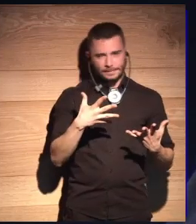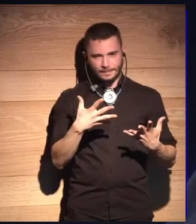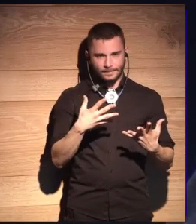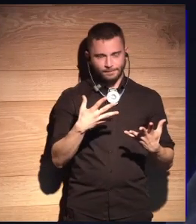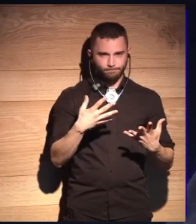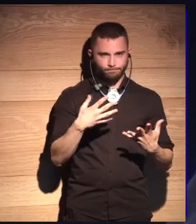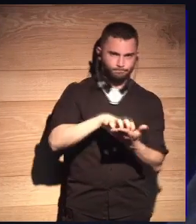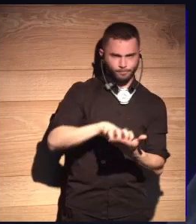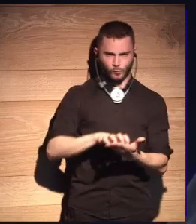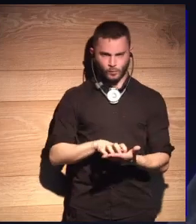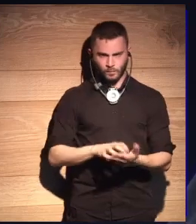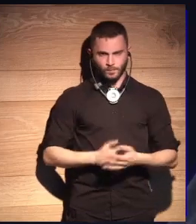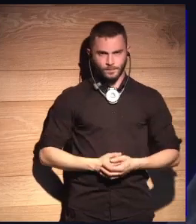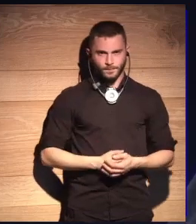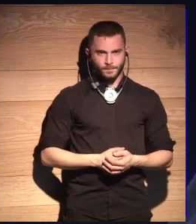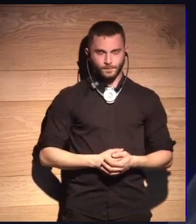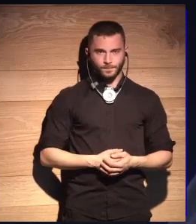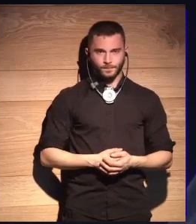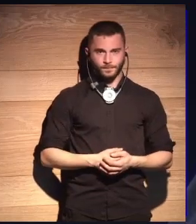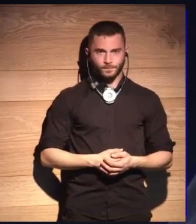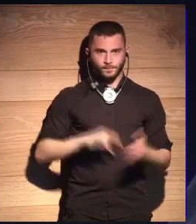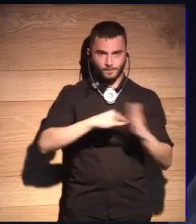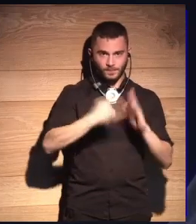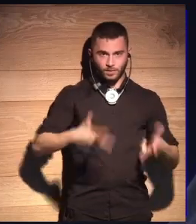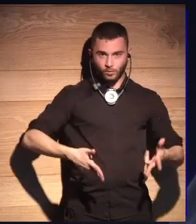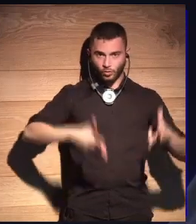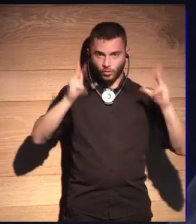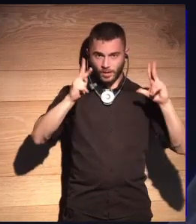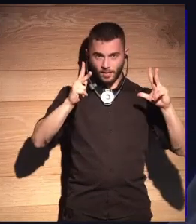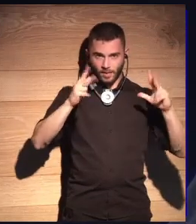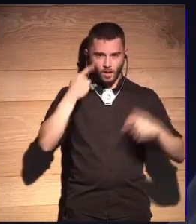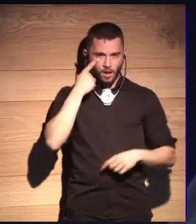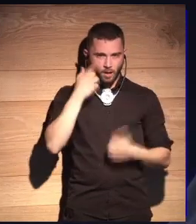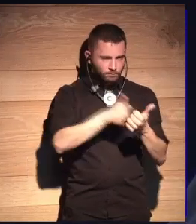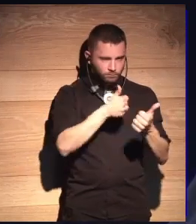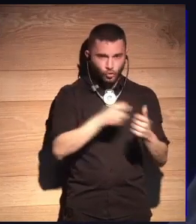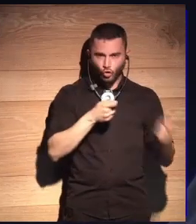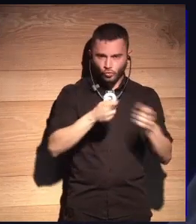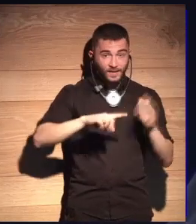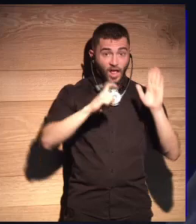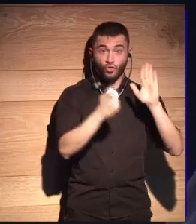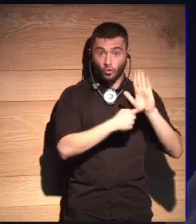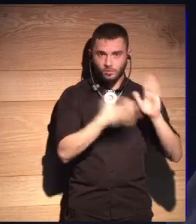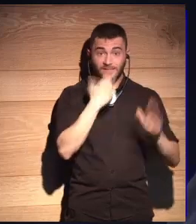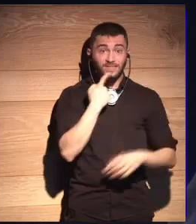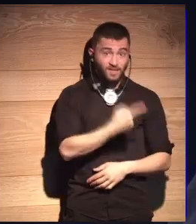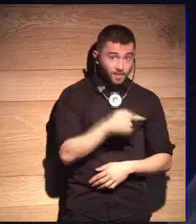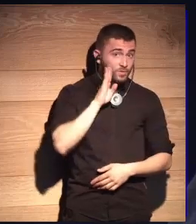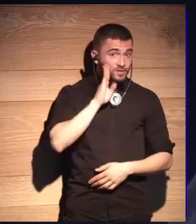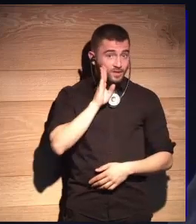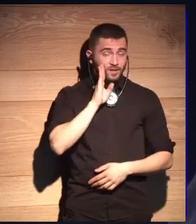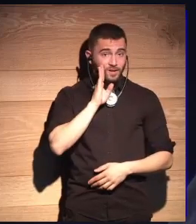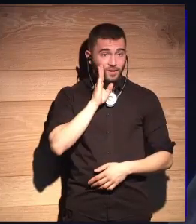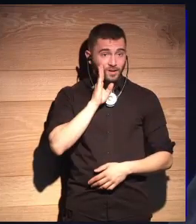that technocracy is the overseeing of stagnation, technocracy suddenly seems like a very different type of